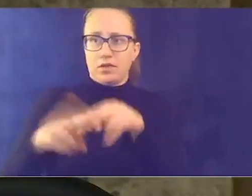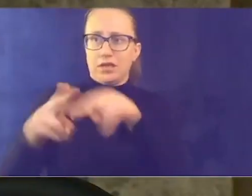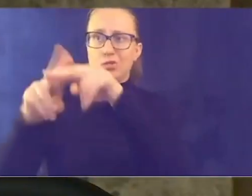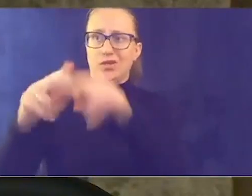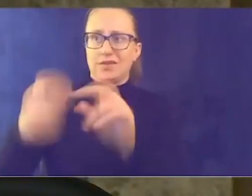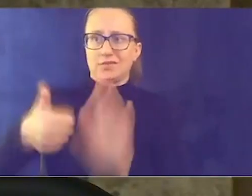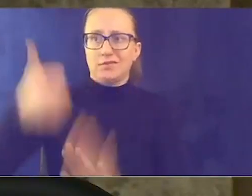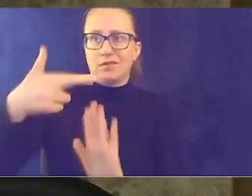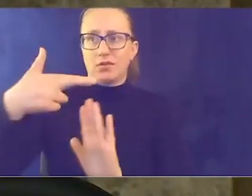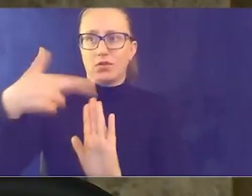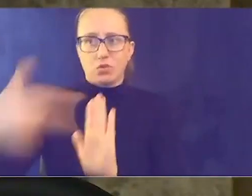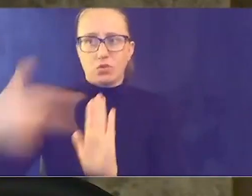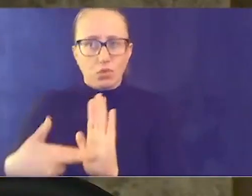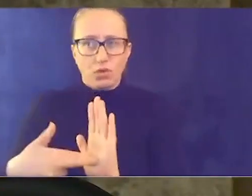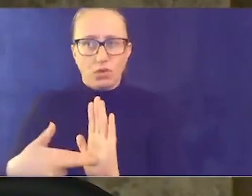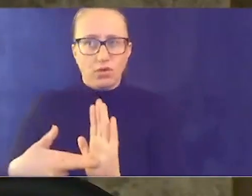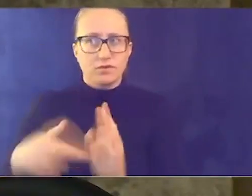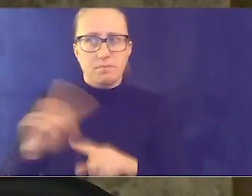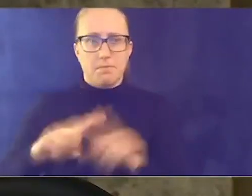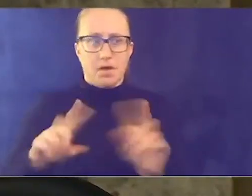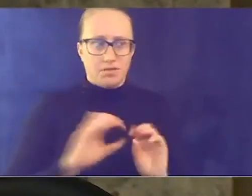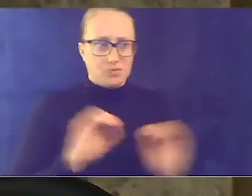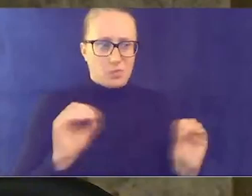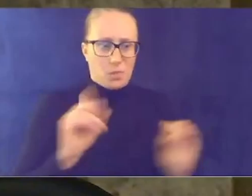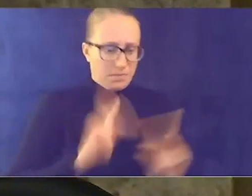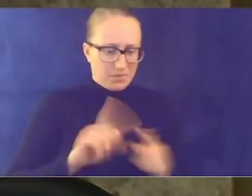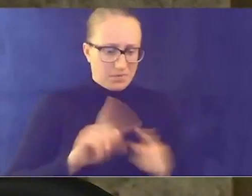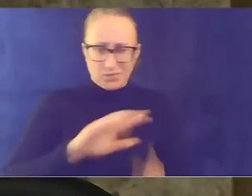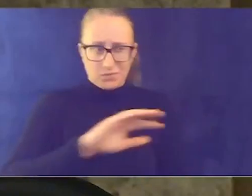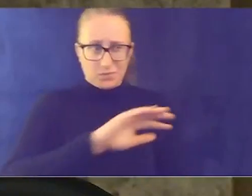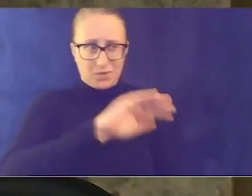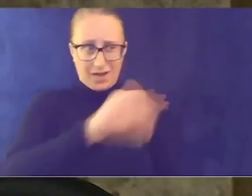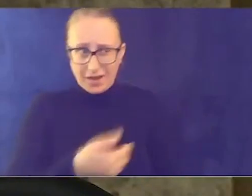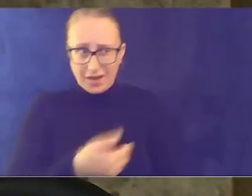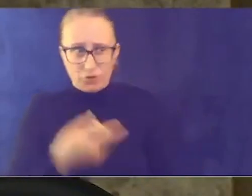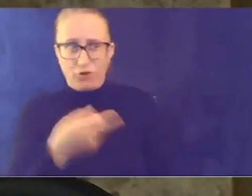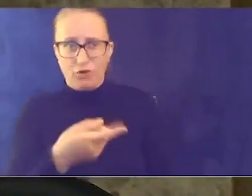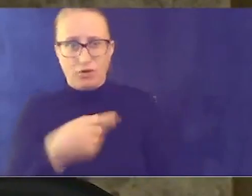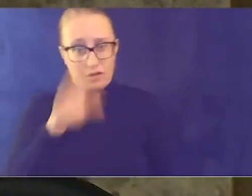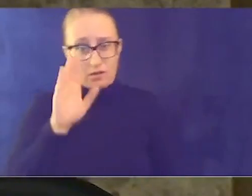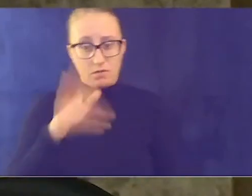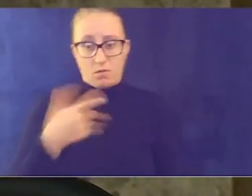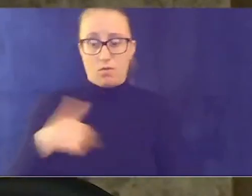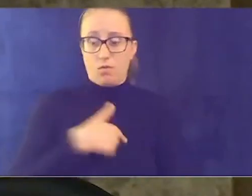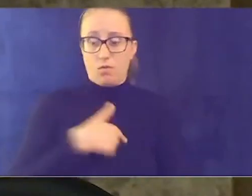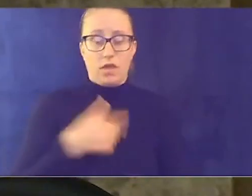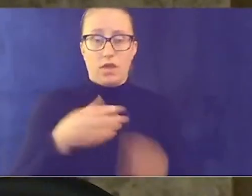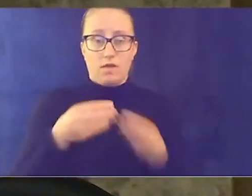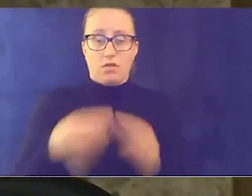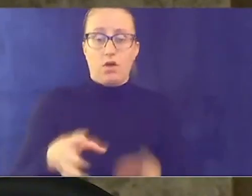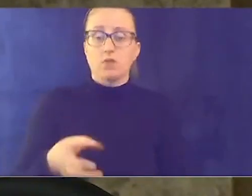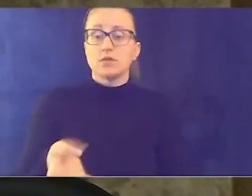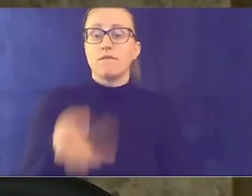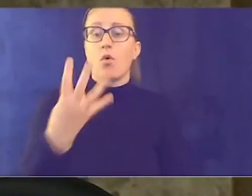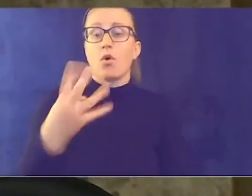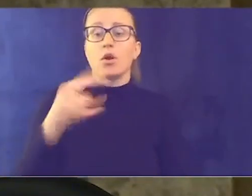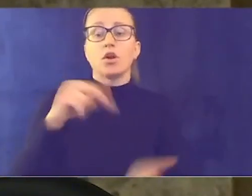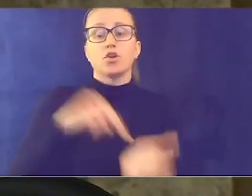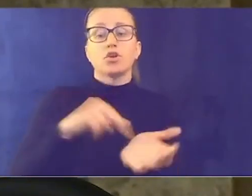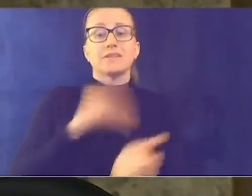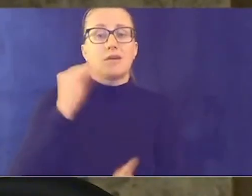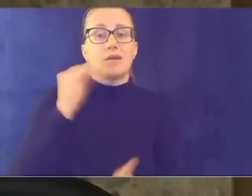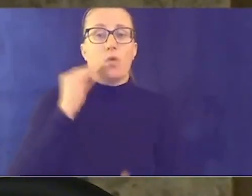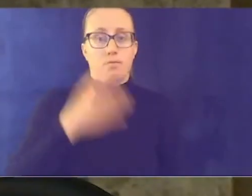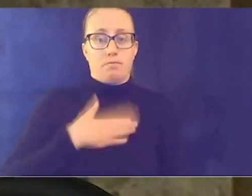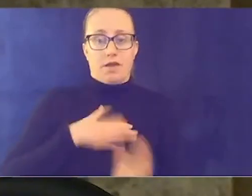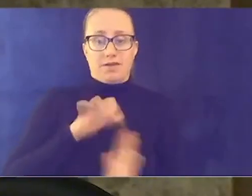know in Maine, we're losing 4 nursing homes so far this year, 1 this week.